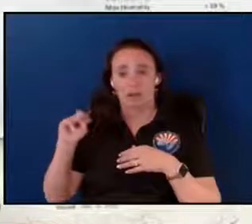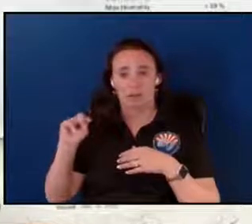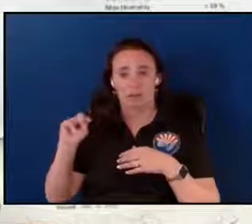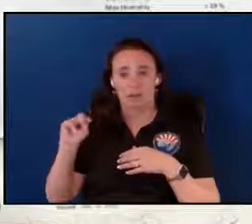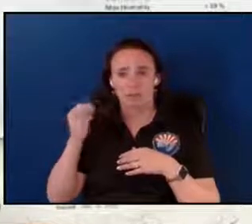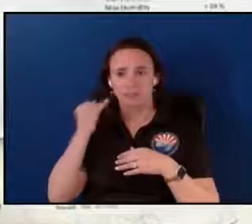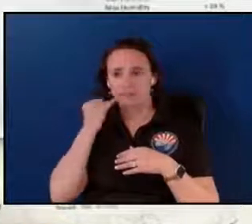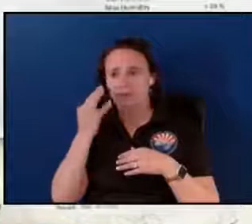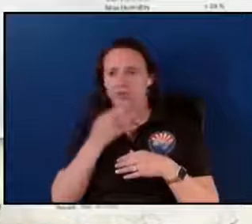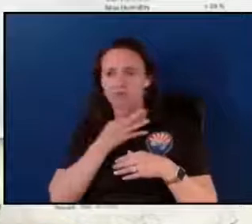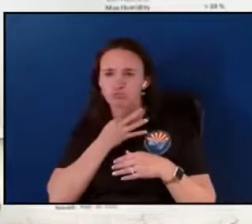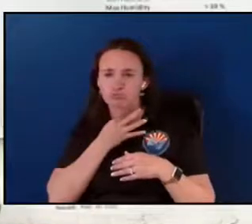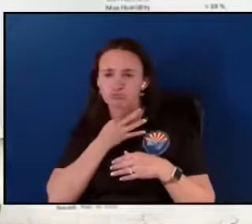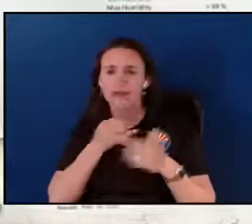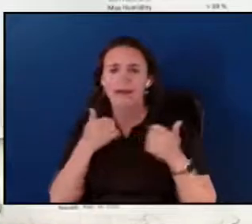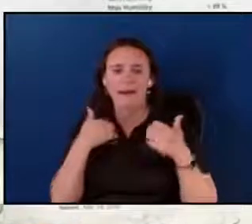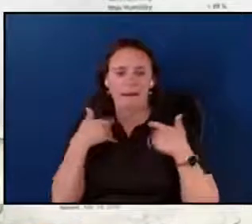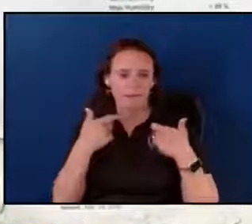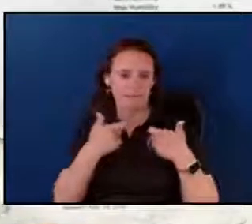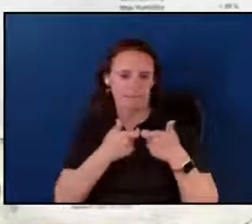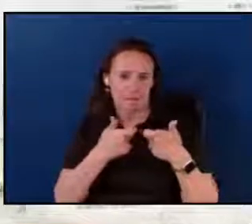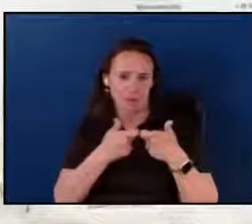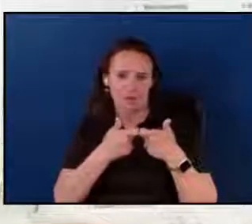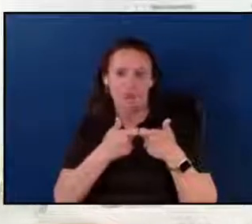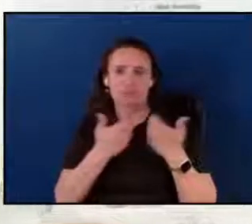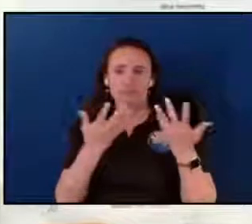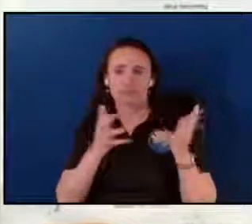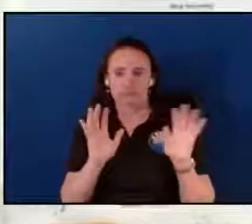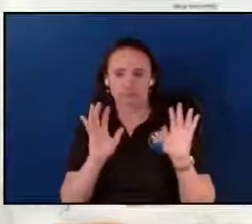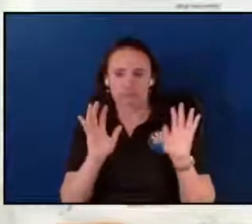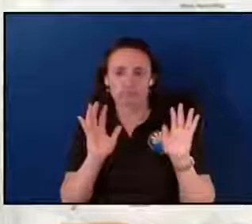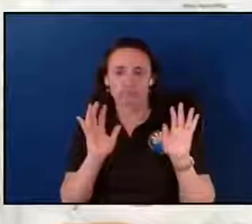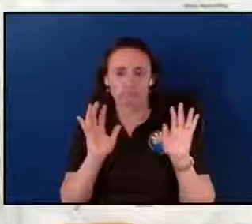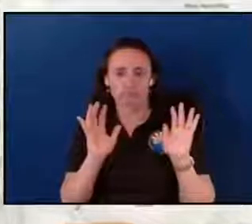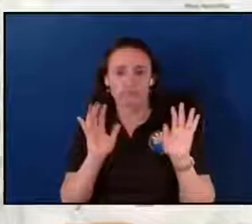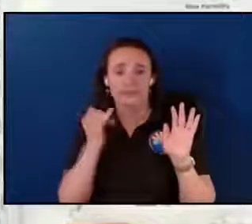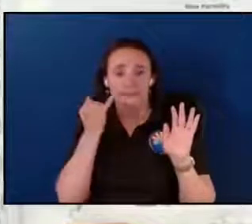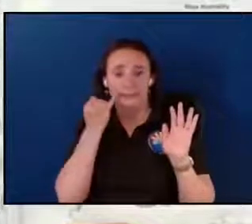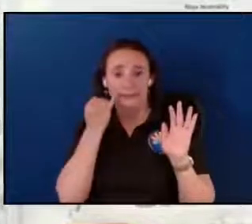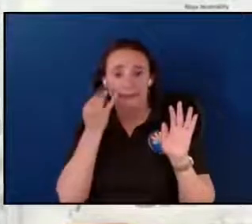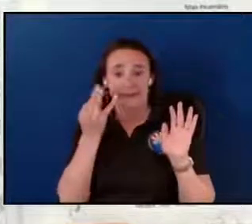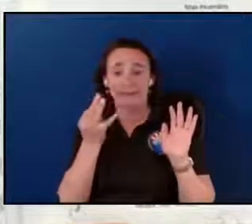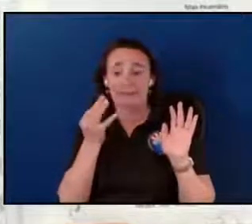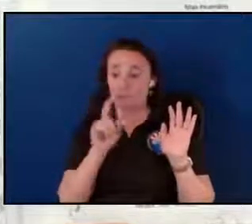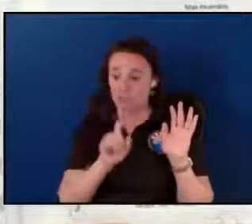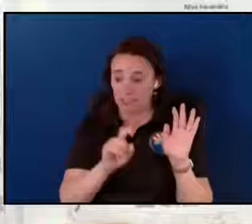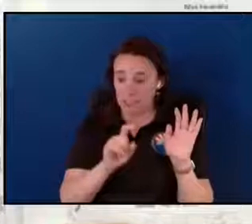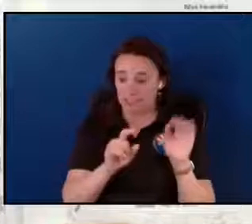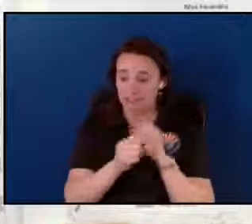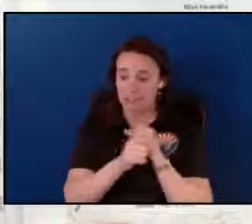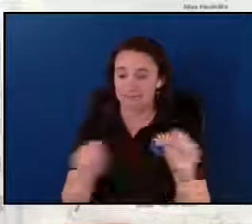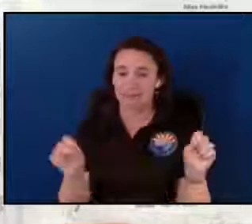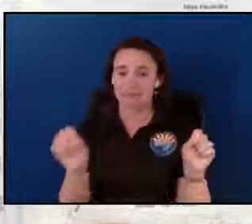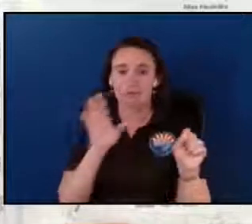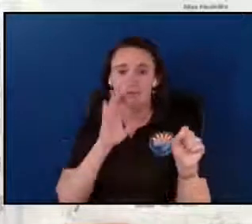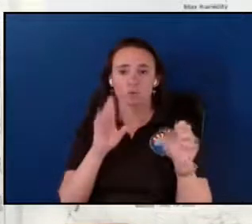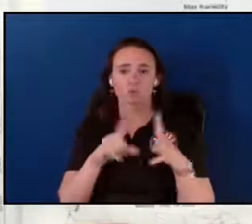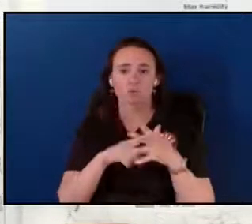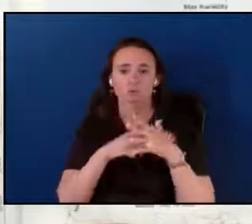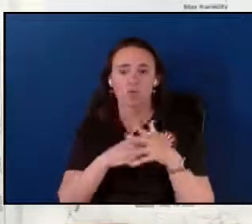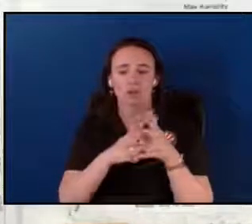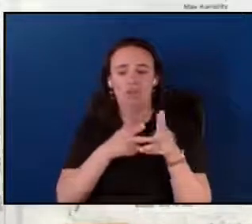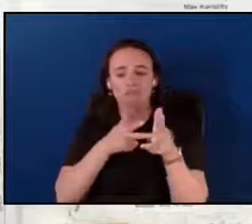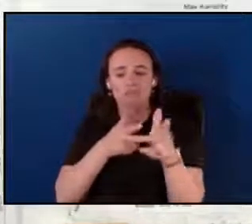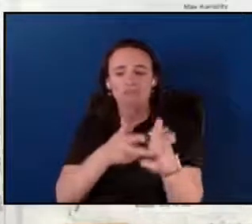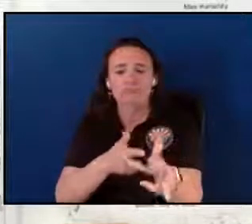there is power. So hopefully, if need to be and it's safe enough, we're going to start doing escorts for those individuals that